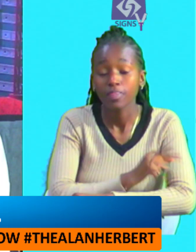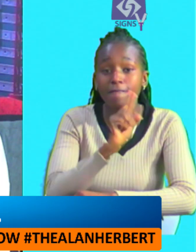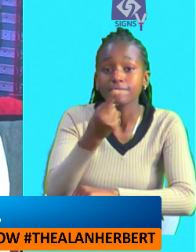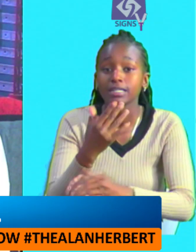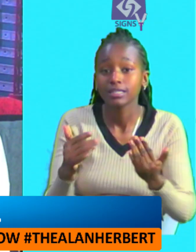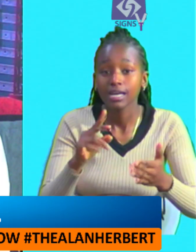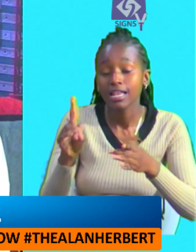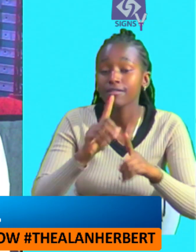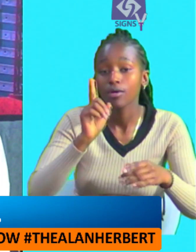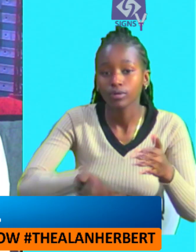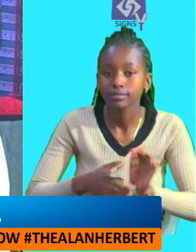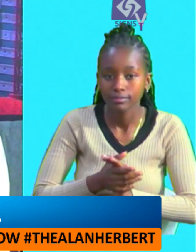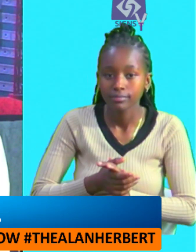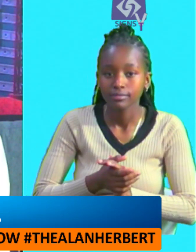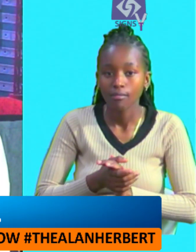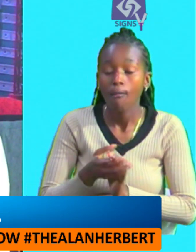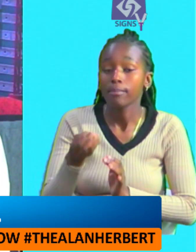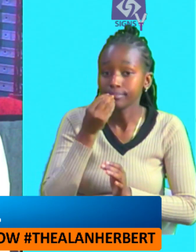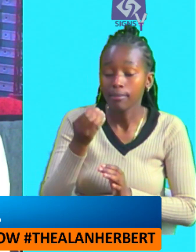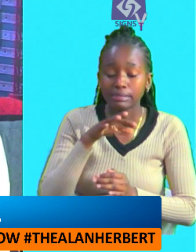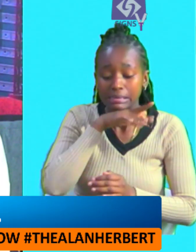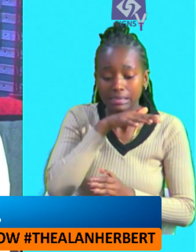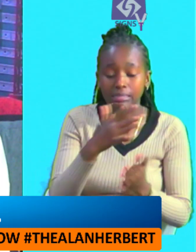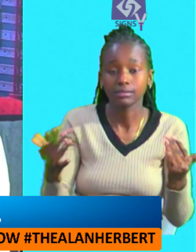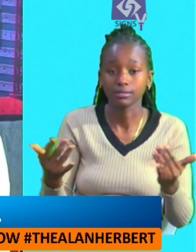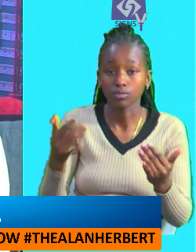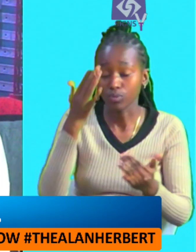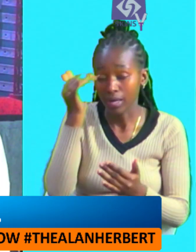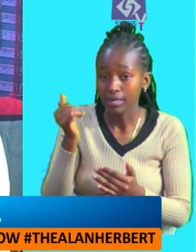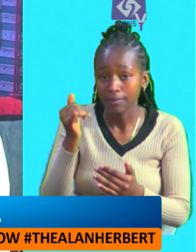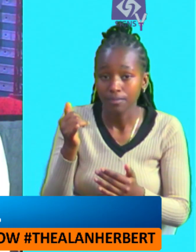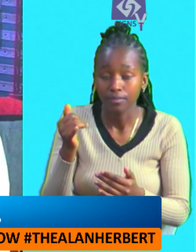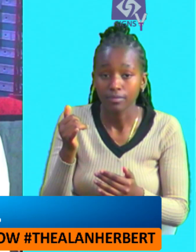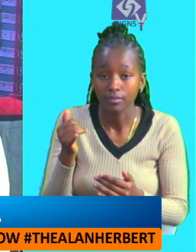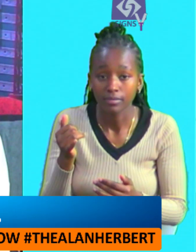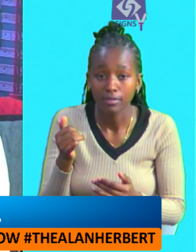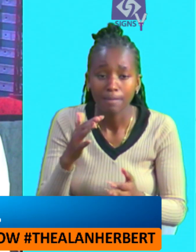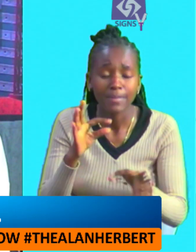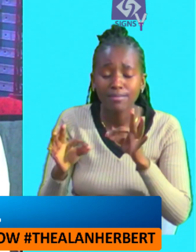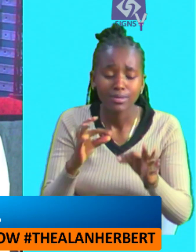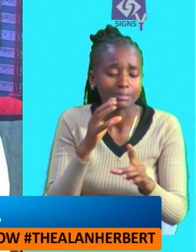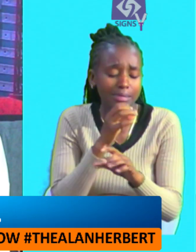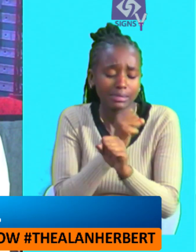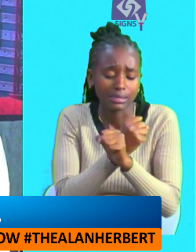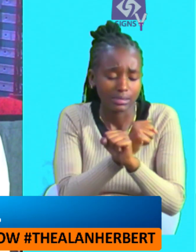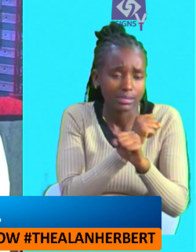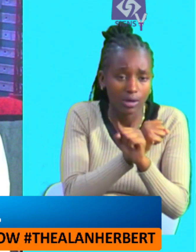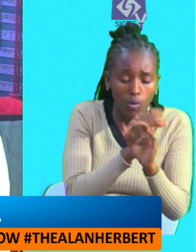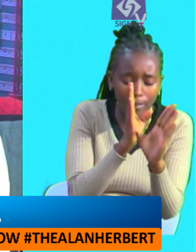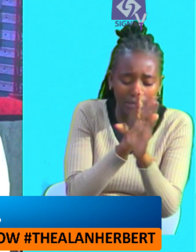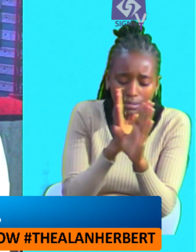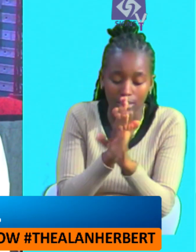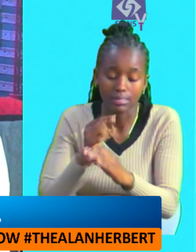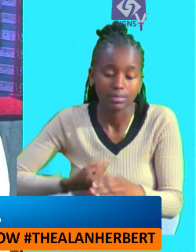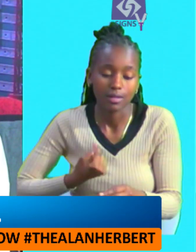do, there are some steps that you will never go over in life. The only thing that you need to do is prepare